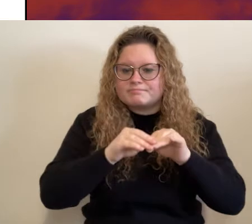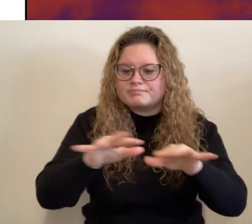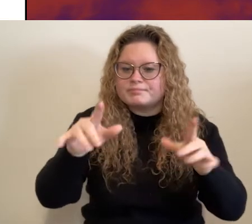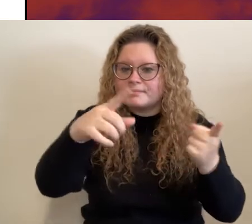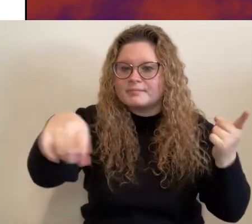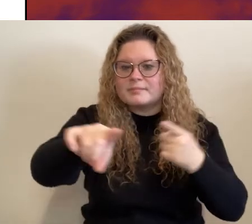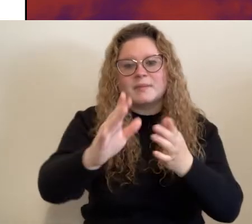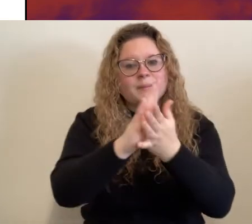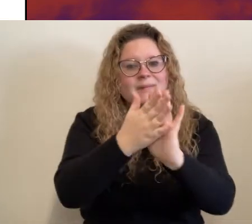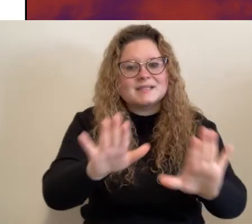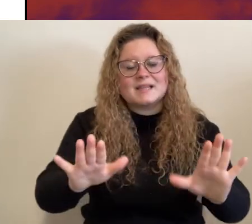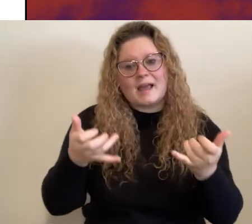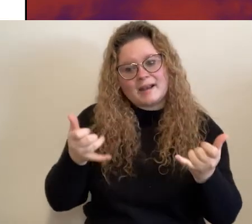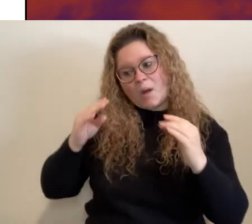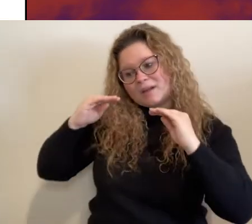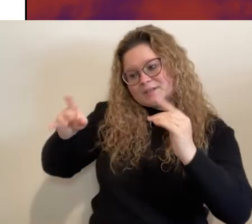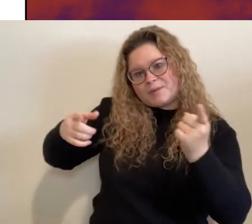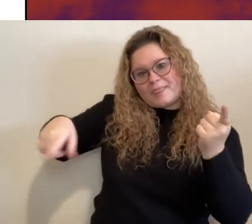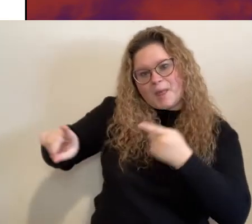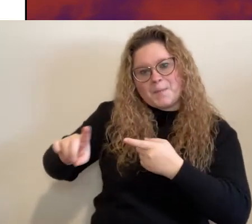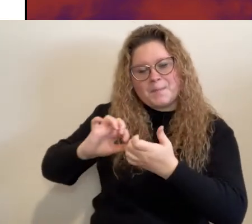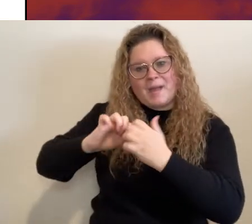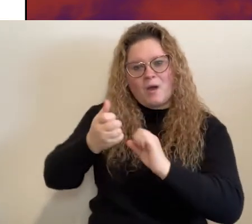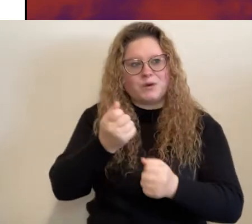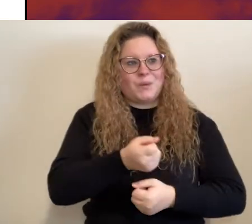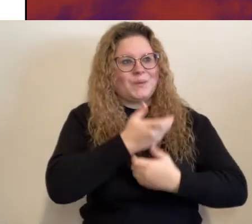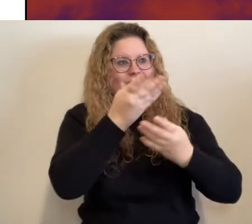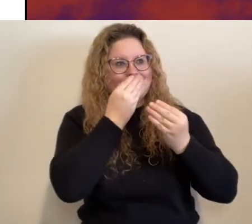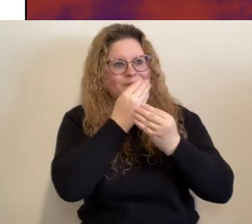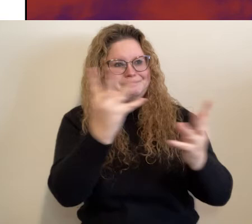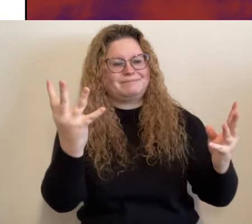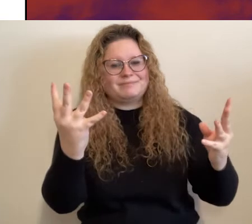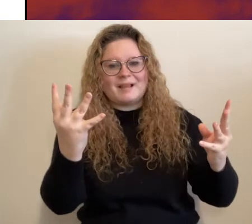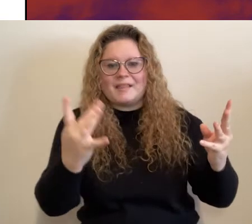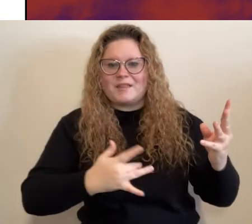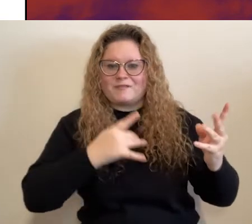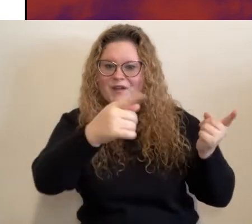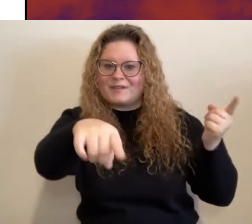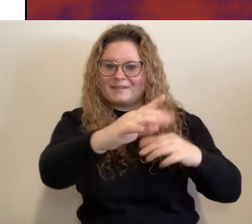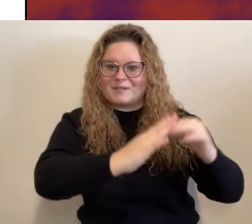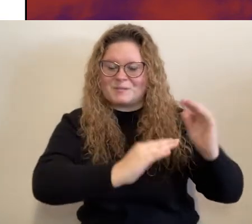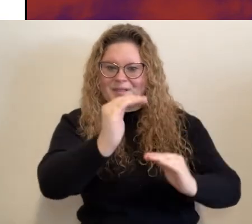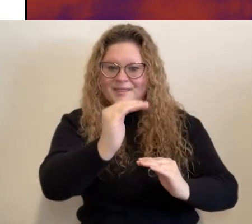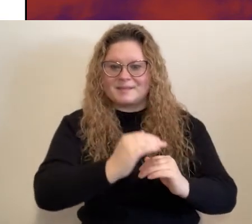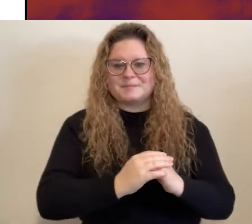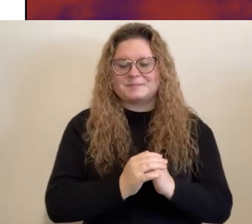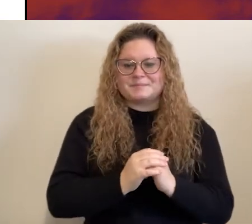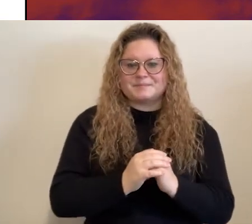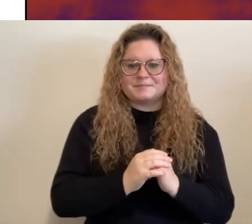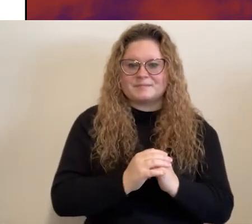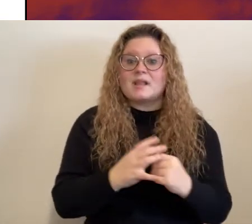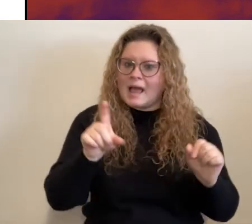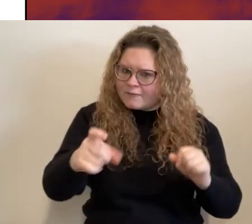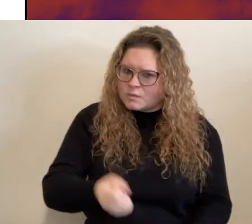that space. And then learn something and impress myself. So you aren't doing your job as a teacher,